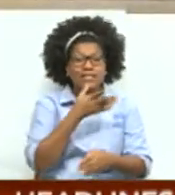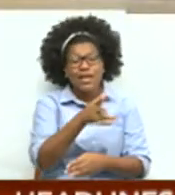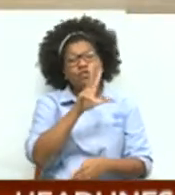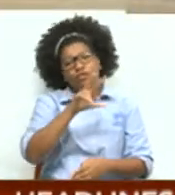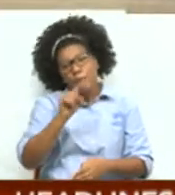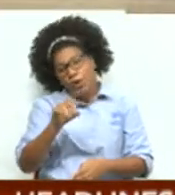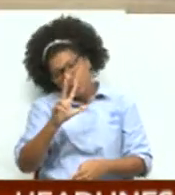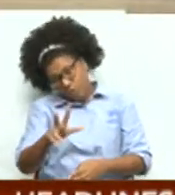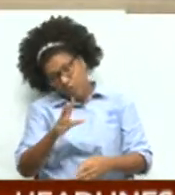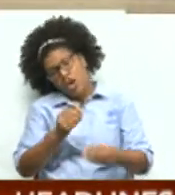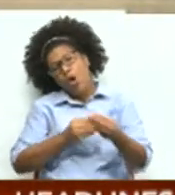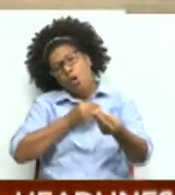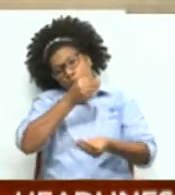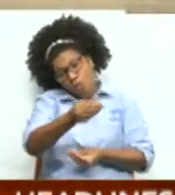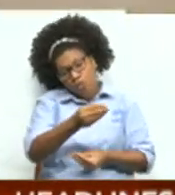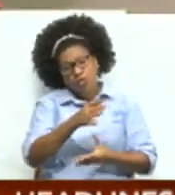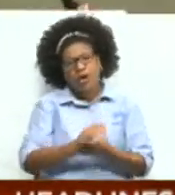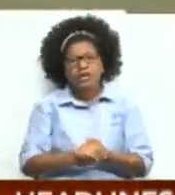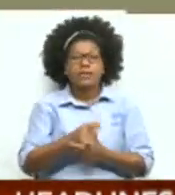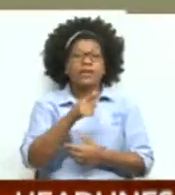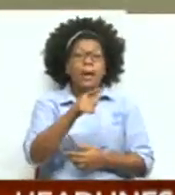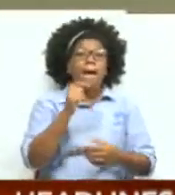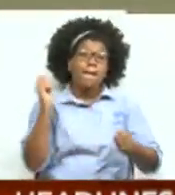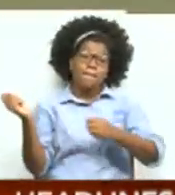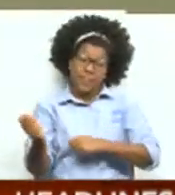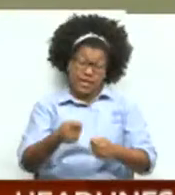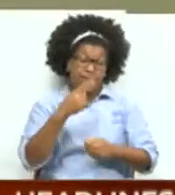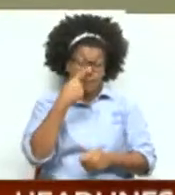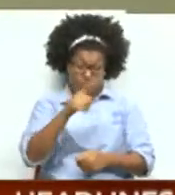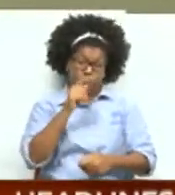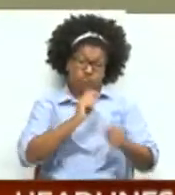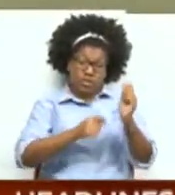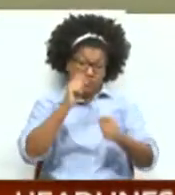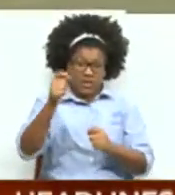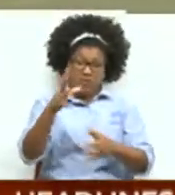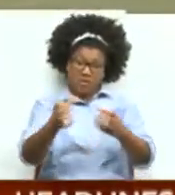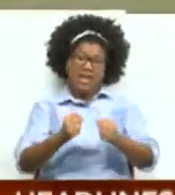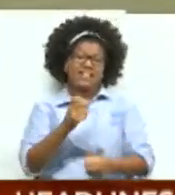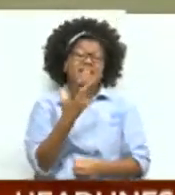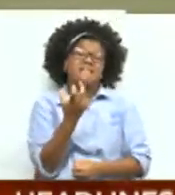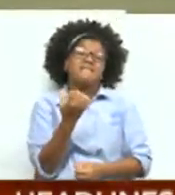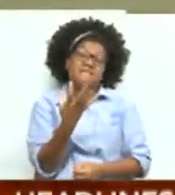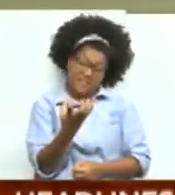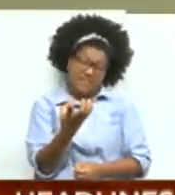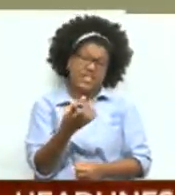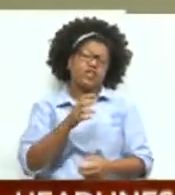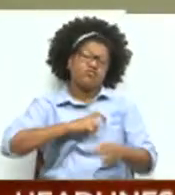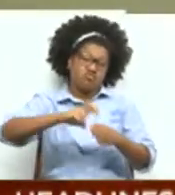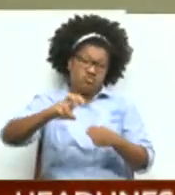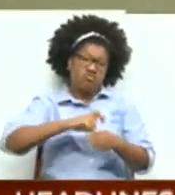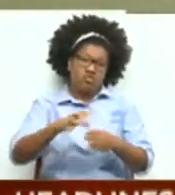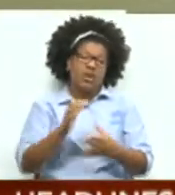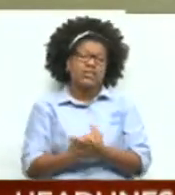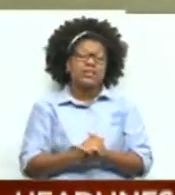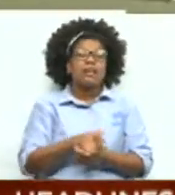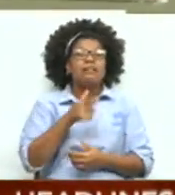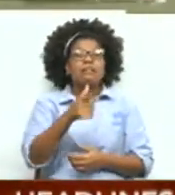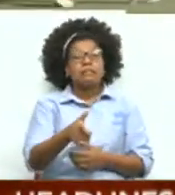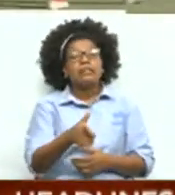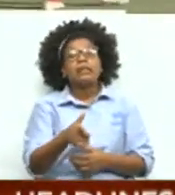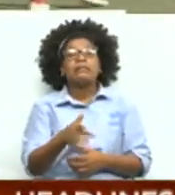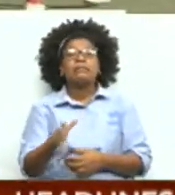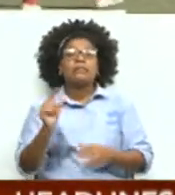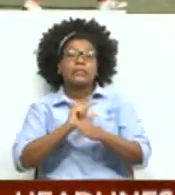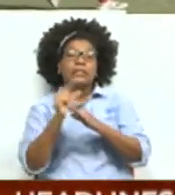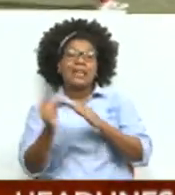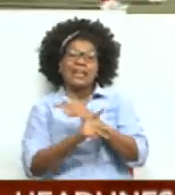Sau was the top scorer with 15 runs. In reply, the Guyanese only need 11 overs to complete the mission,